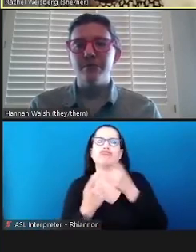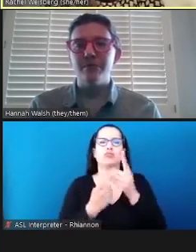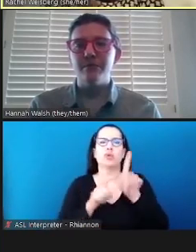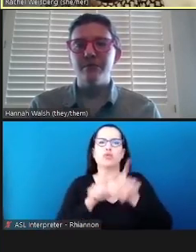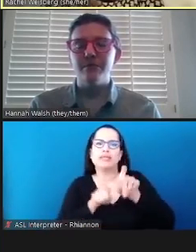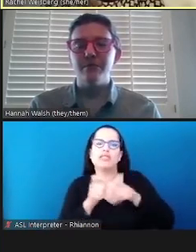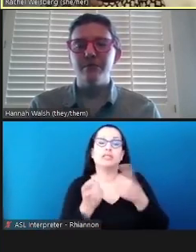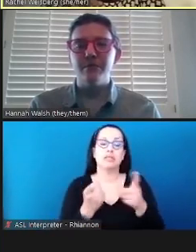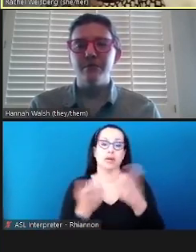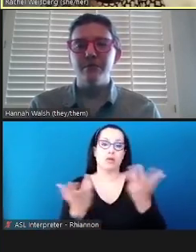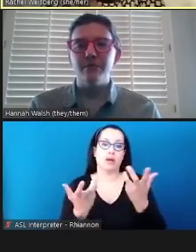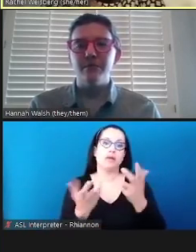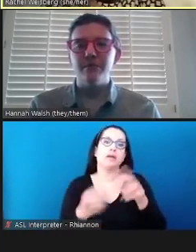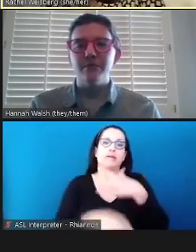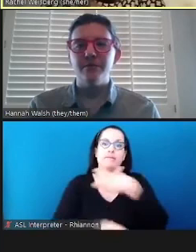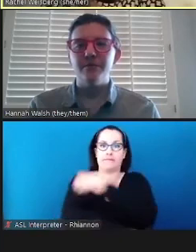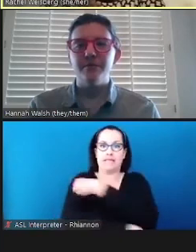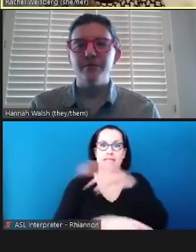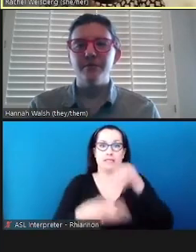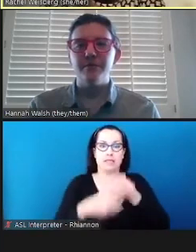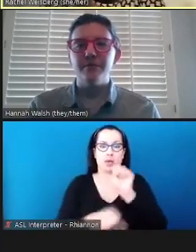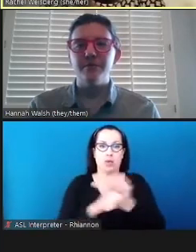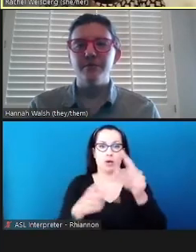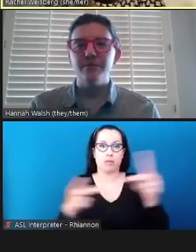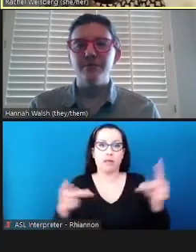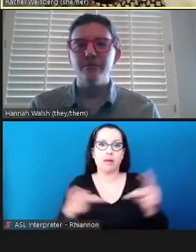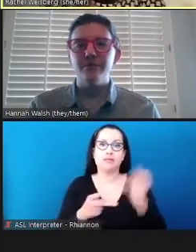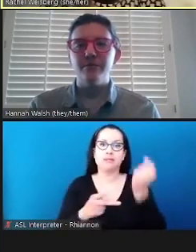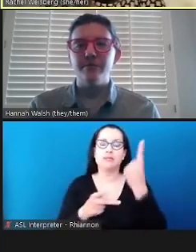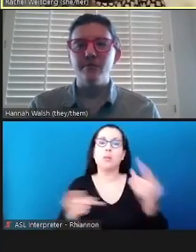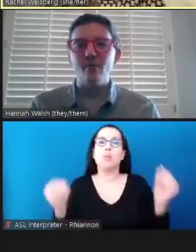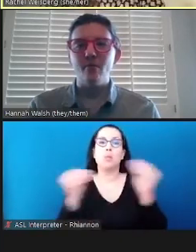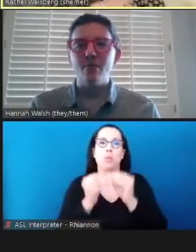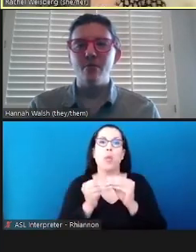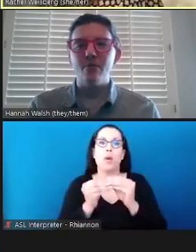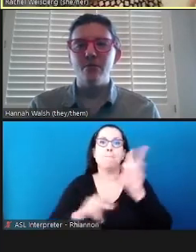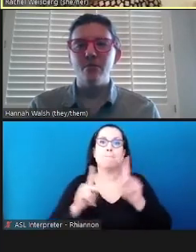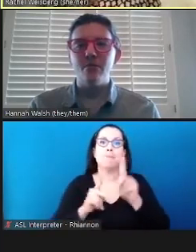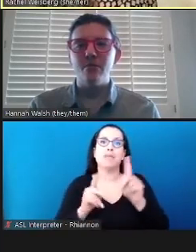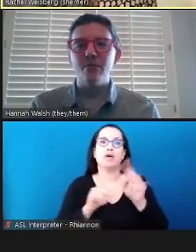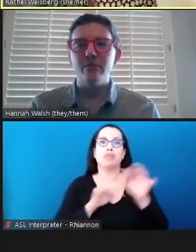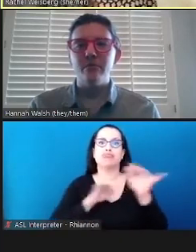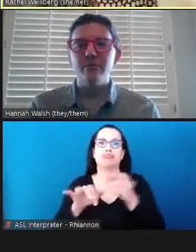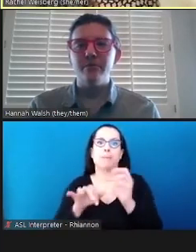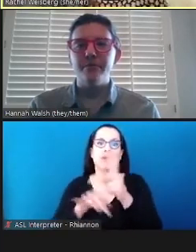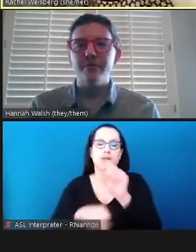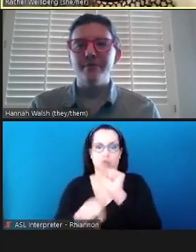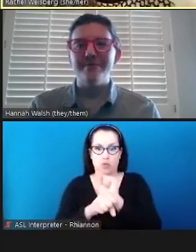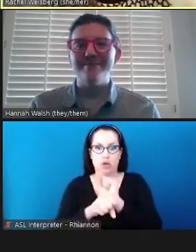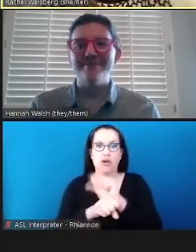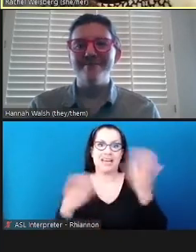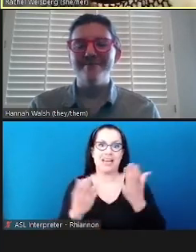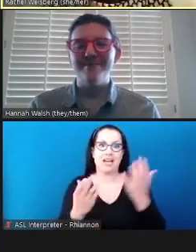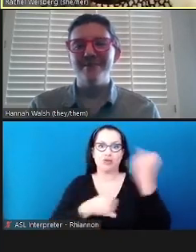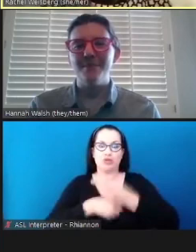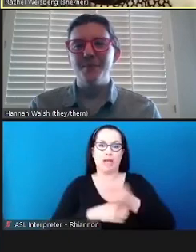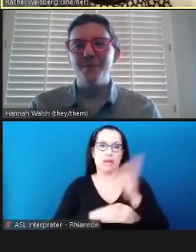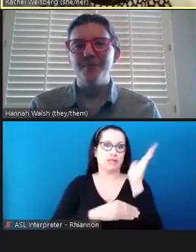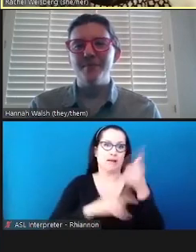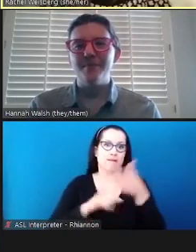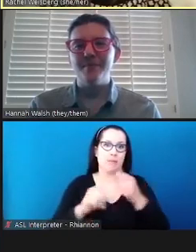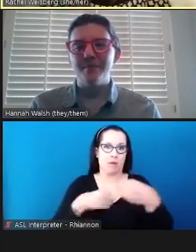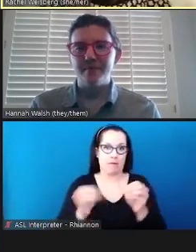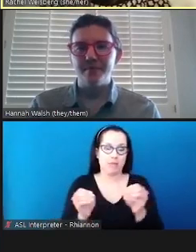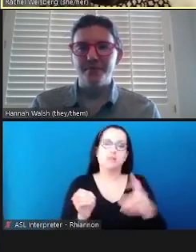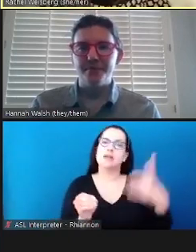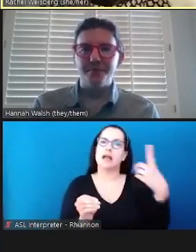question about vaccines in the workplace. More and more of us are starting to return. I'm here today presenting from my office, and I think a